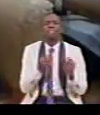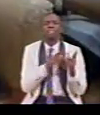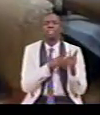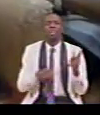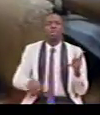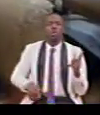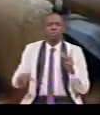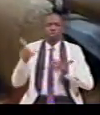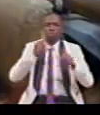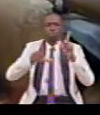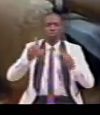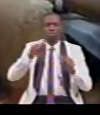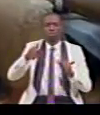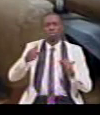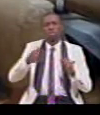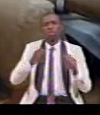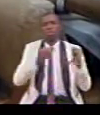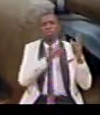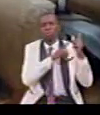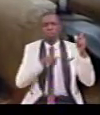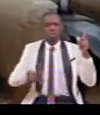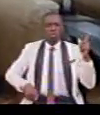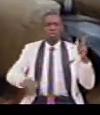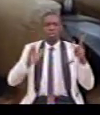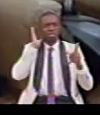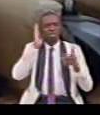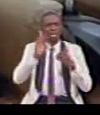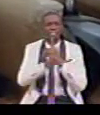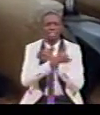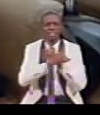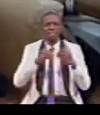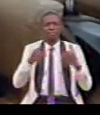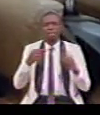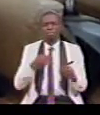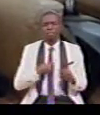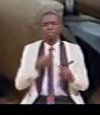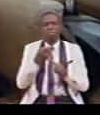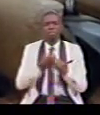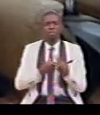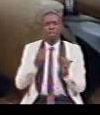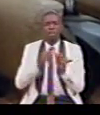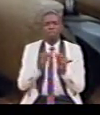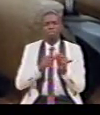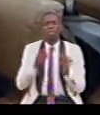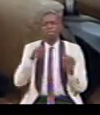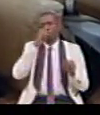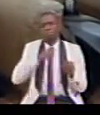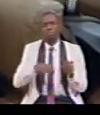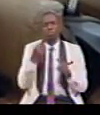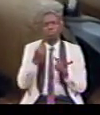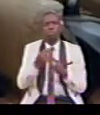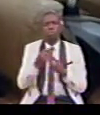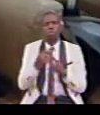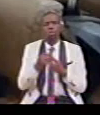Lord shall deliver me from every evil work. Can you say that again? And the Lord shall